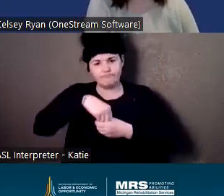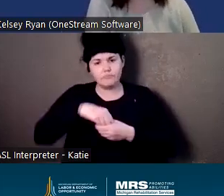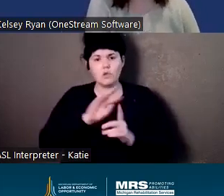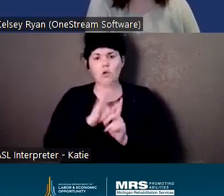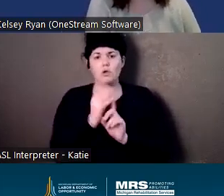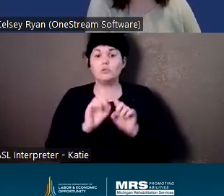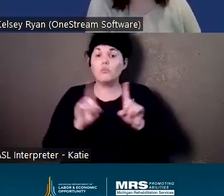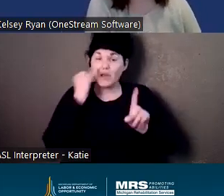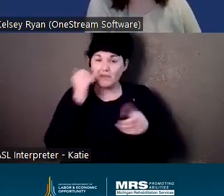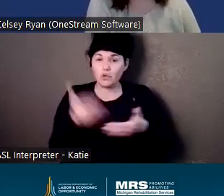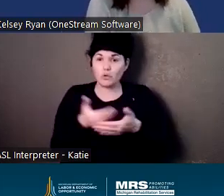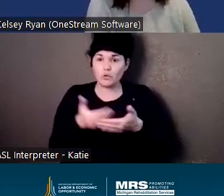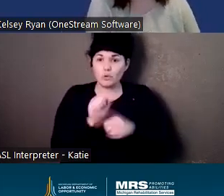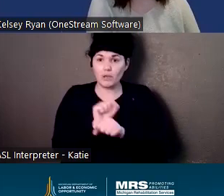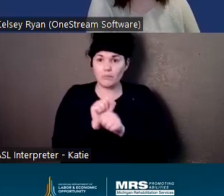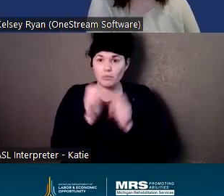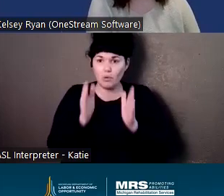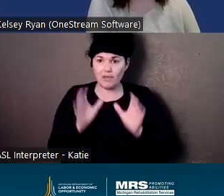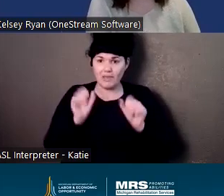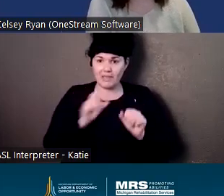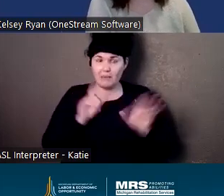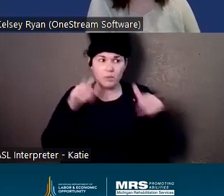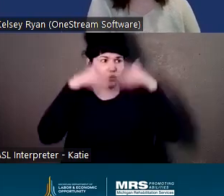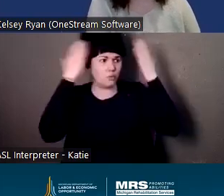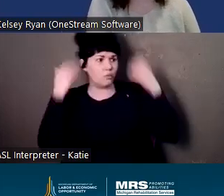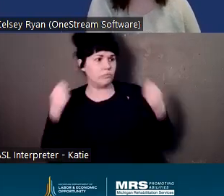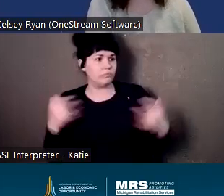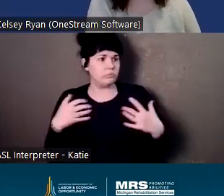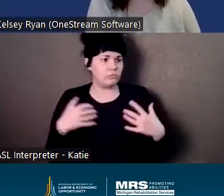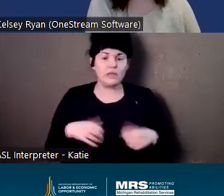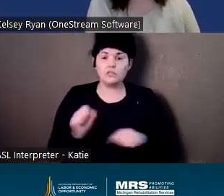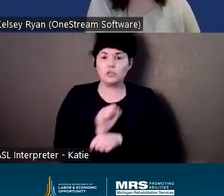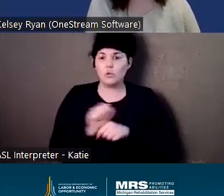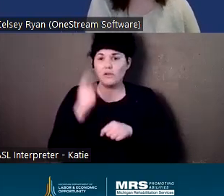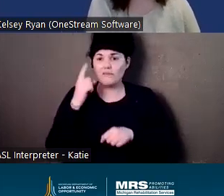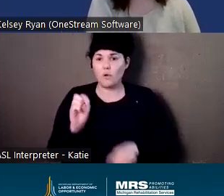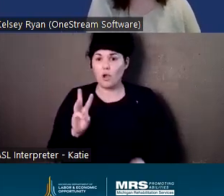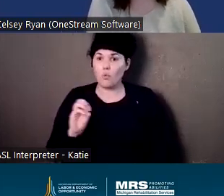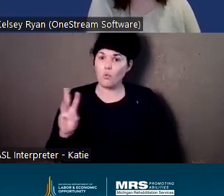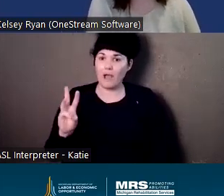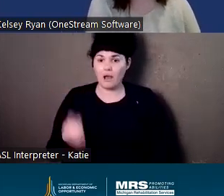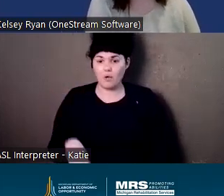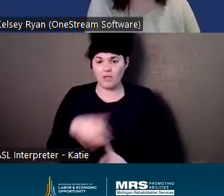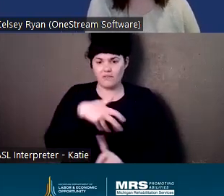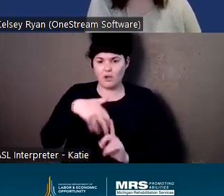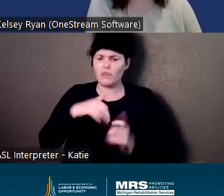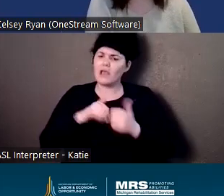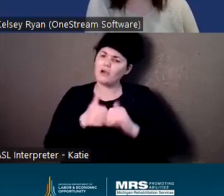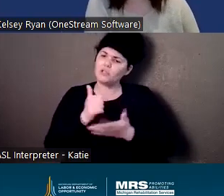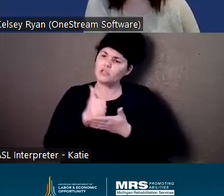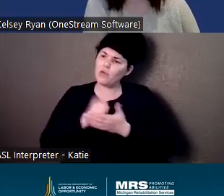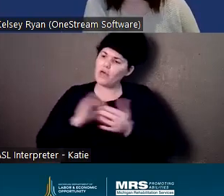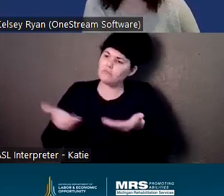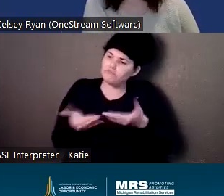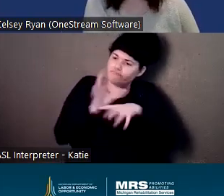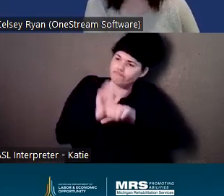intimidating to work for such a wow environment. How do you help acclimate a new employee?